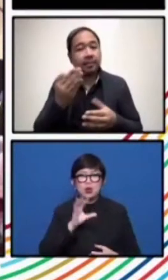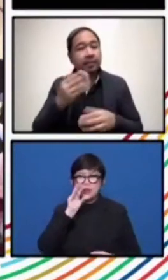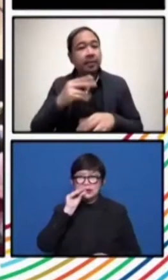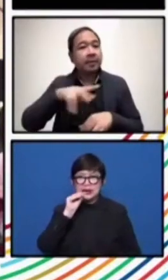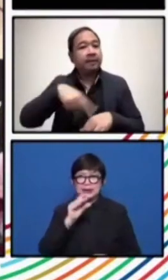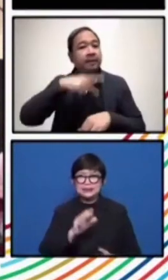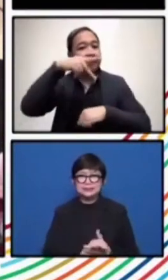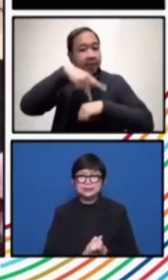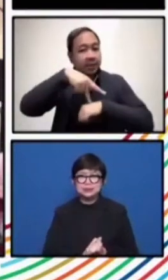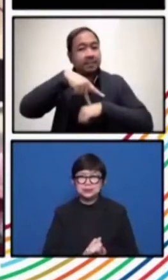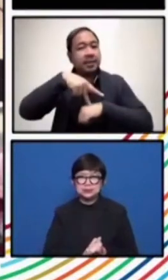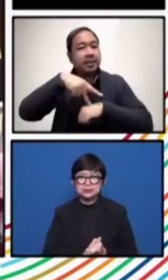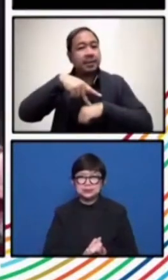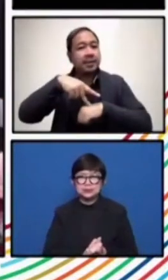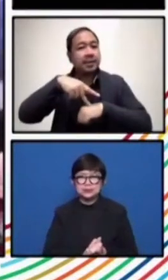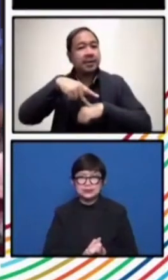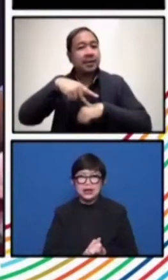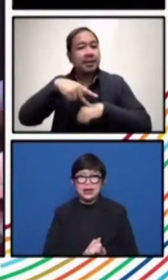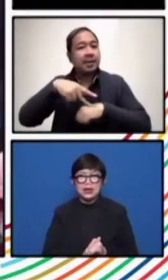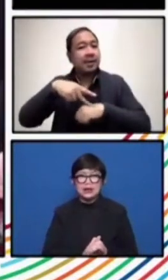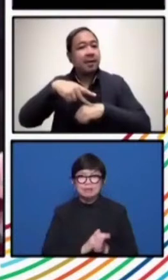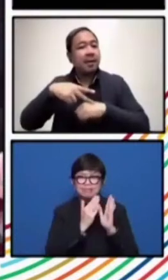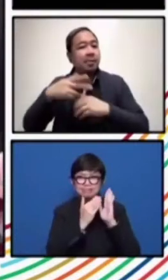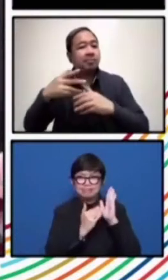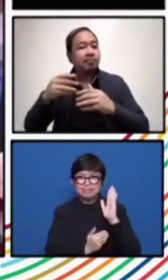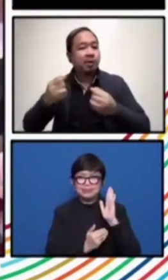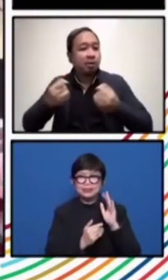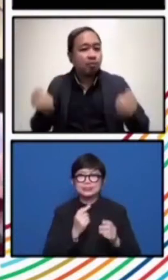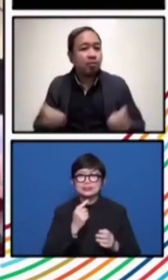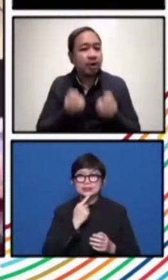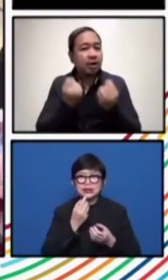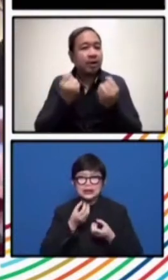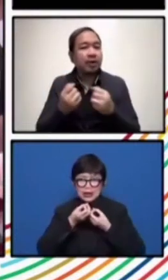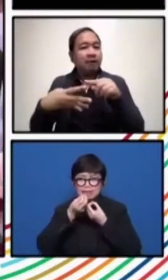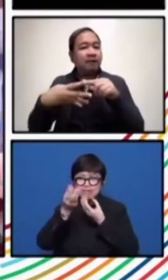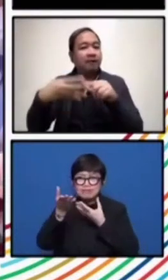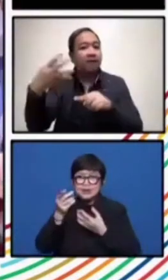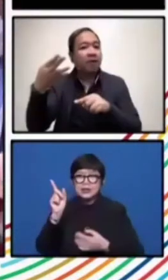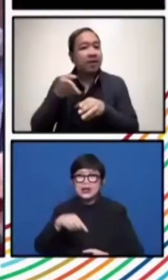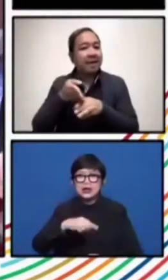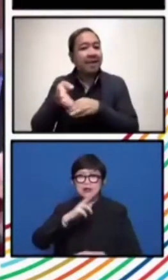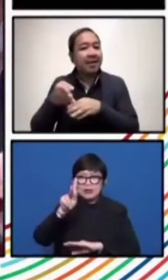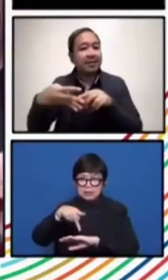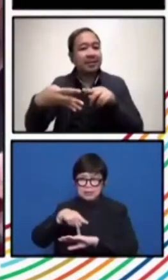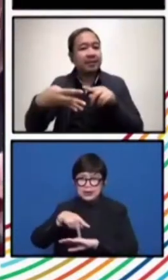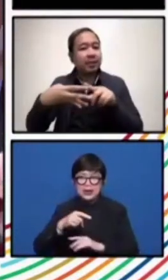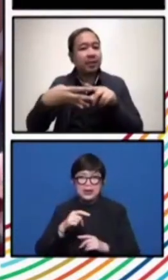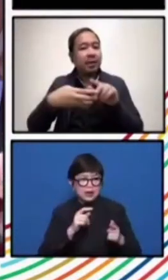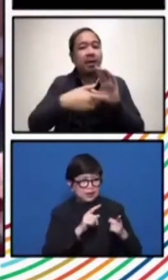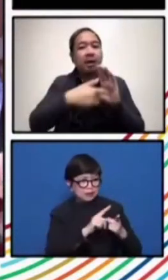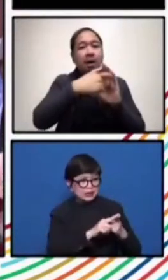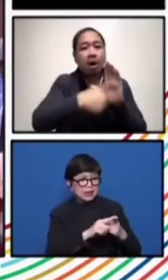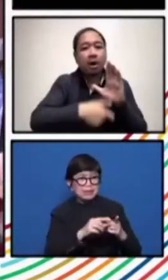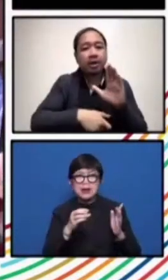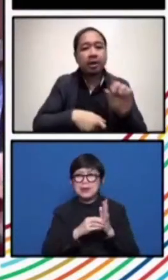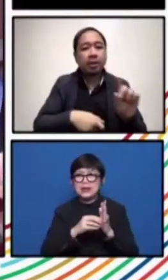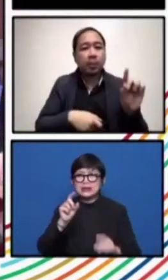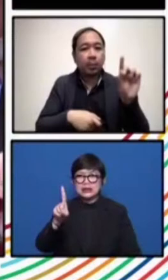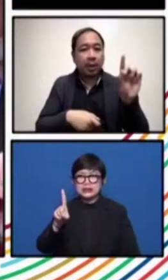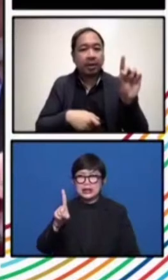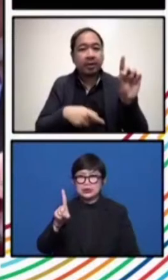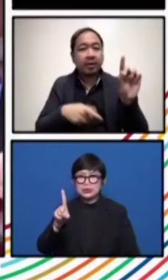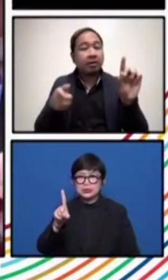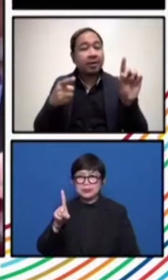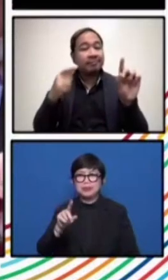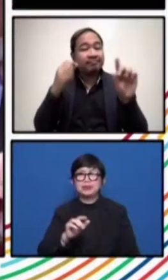intervention on four areas the first one is on article one and the Preamble paragraph and the concept of